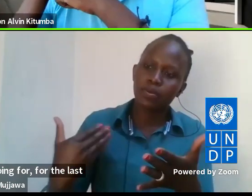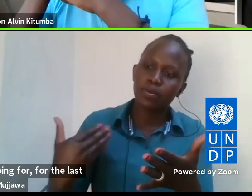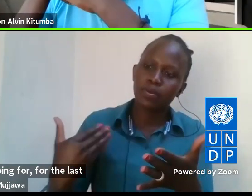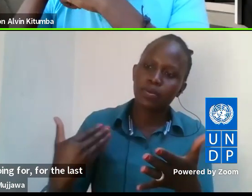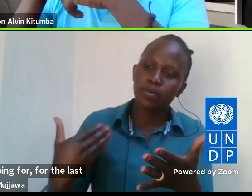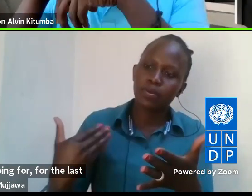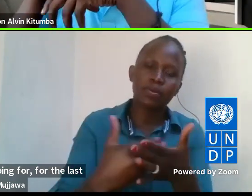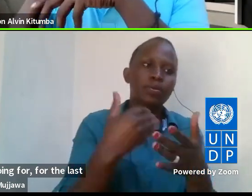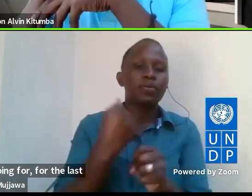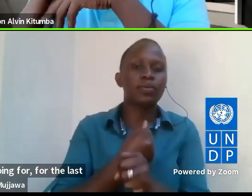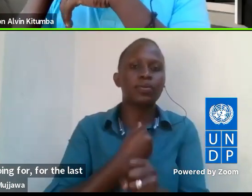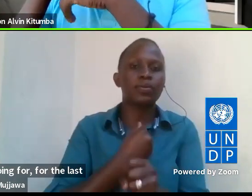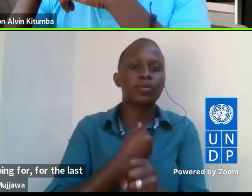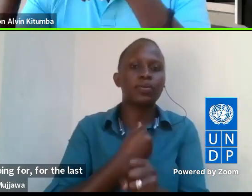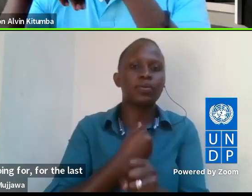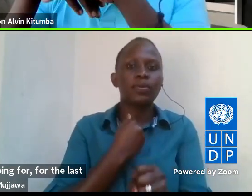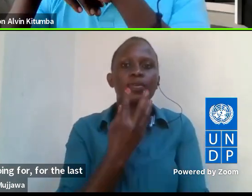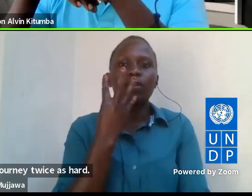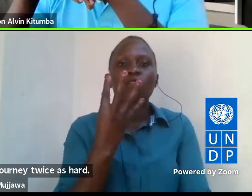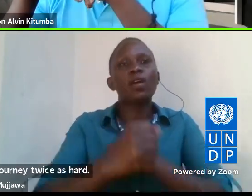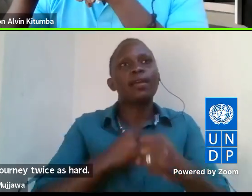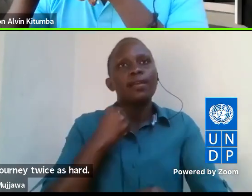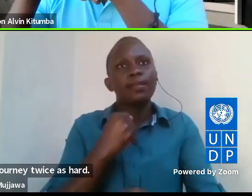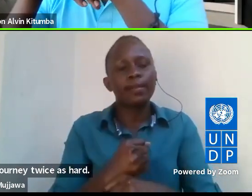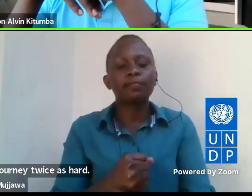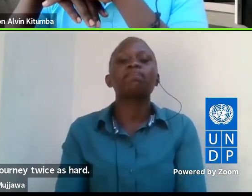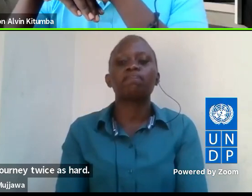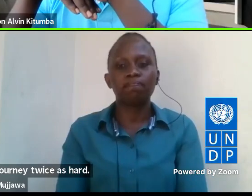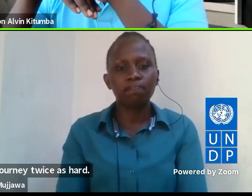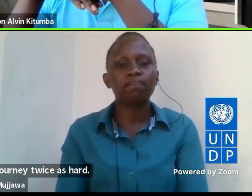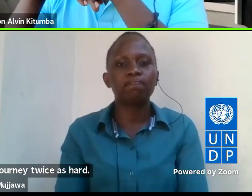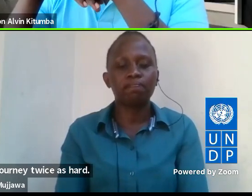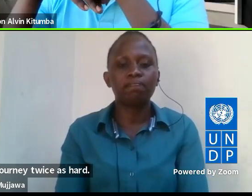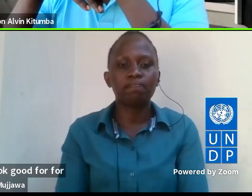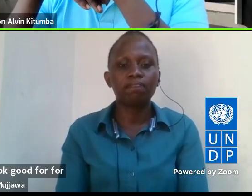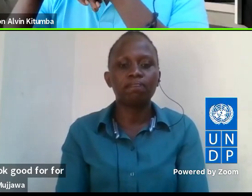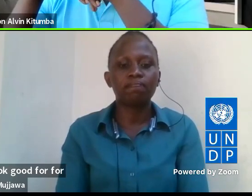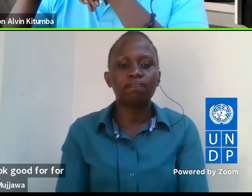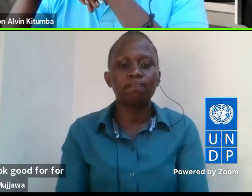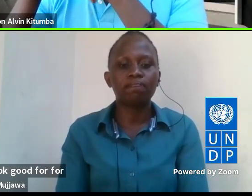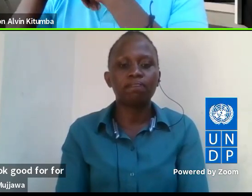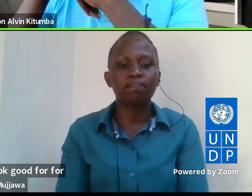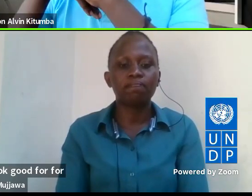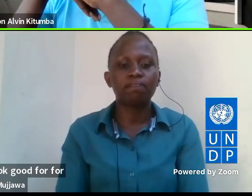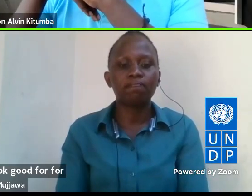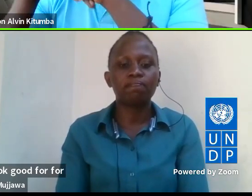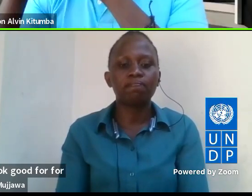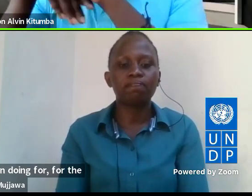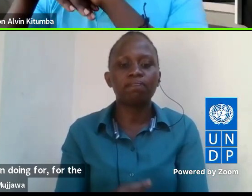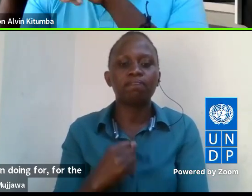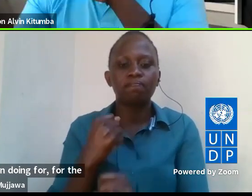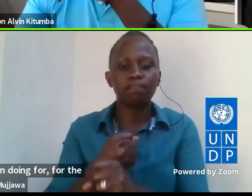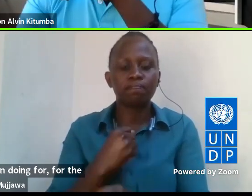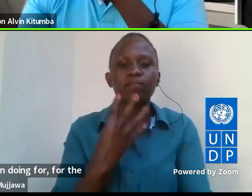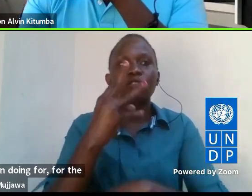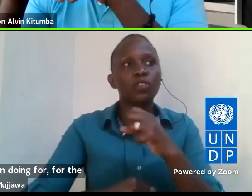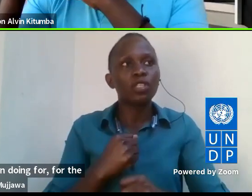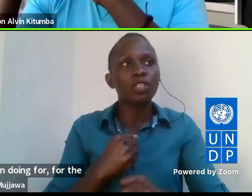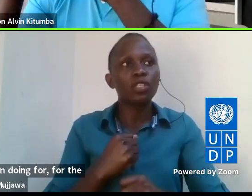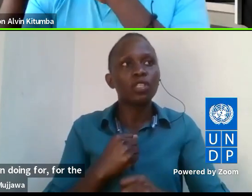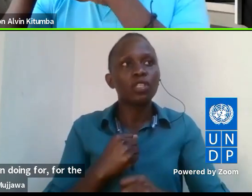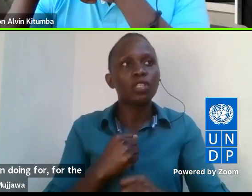journey, twice as hard. I went to law school for 2.5 years, dropped out, taught myself code. And here I am